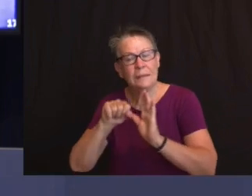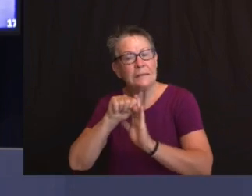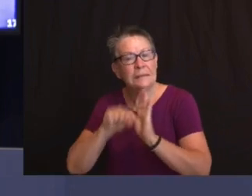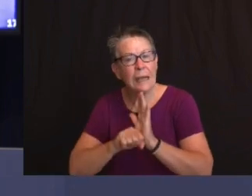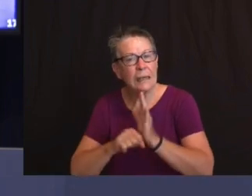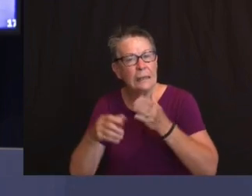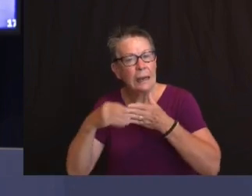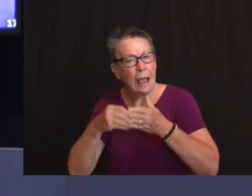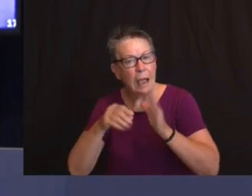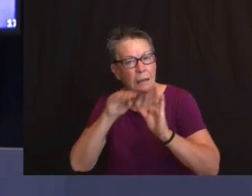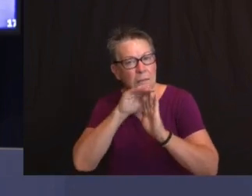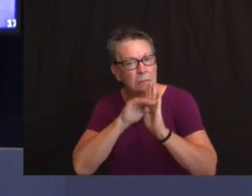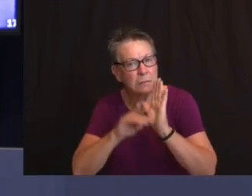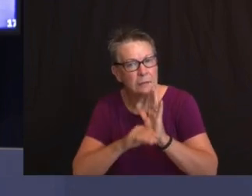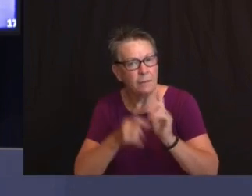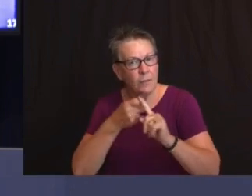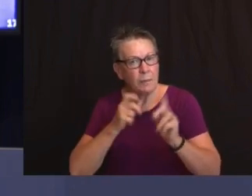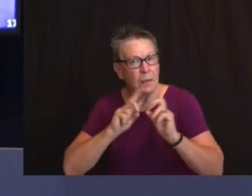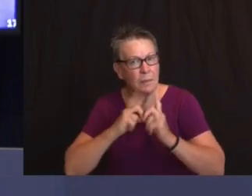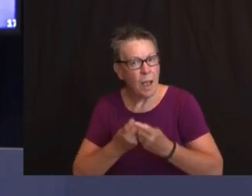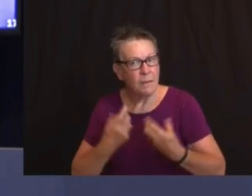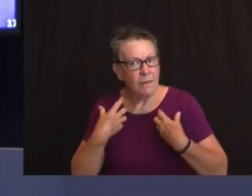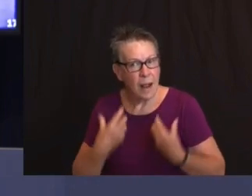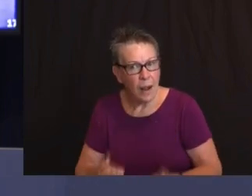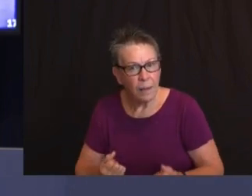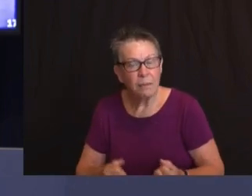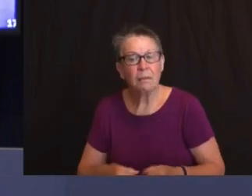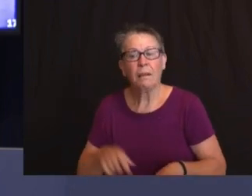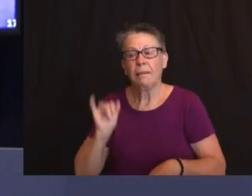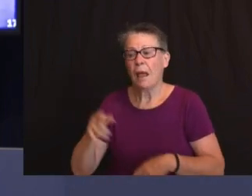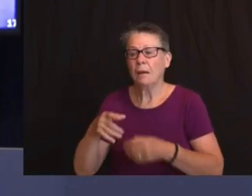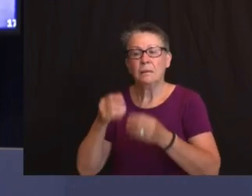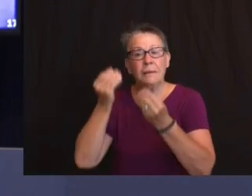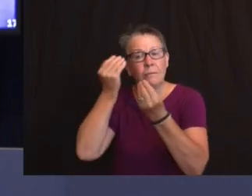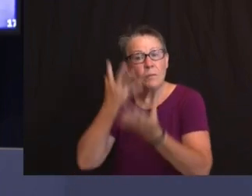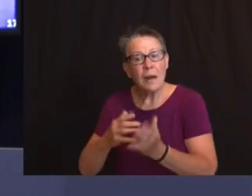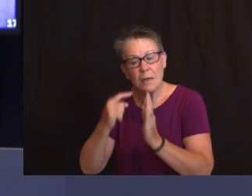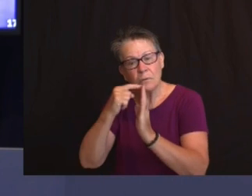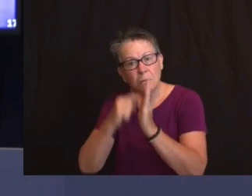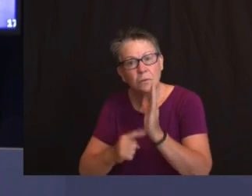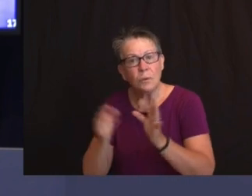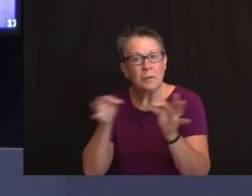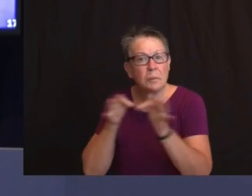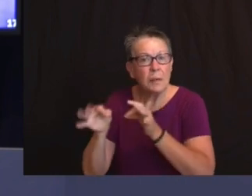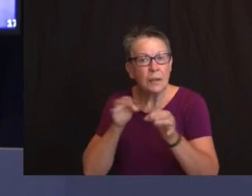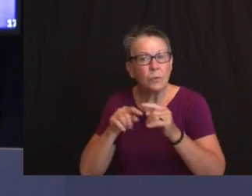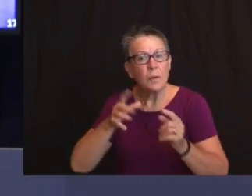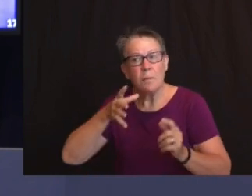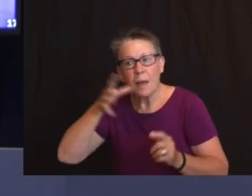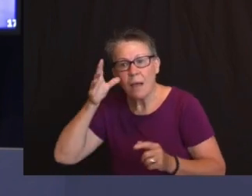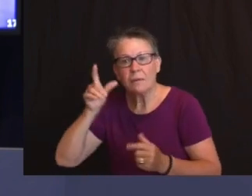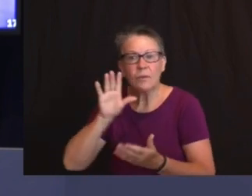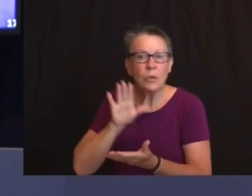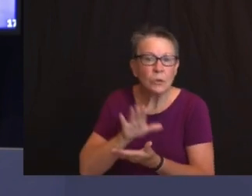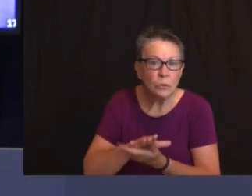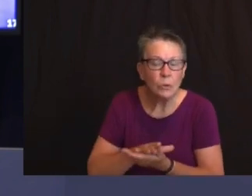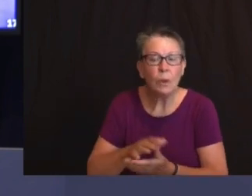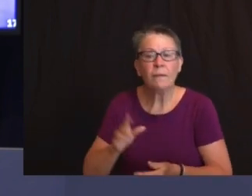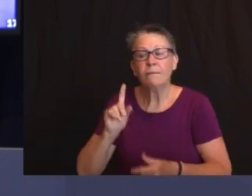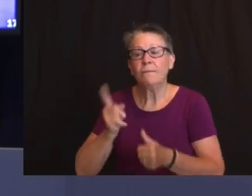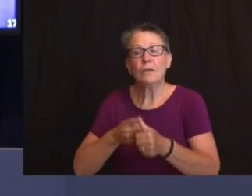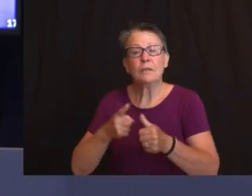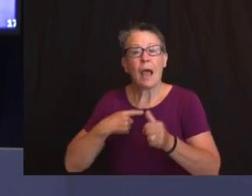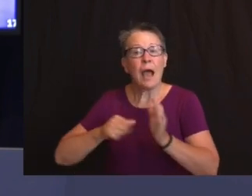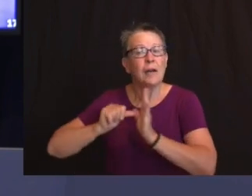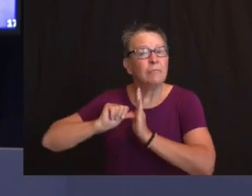I want to give a brief overview of the guidance for parents and school districts and staff. First, I want to emphasize that school-based testing